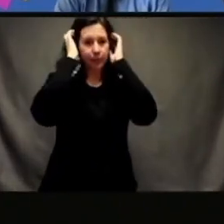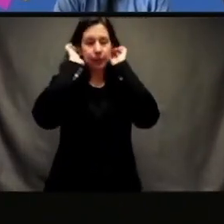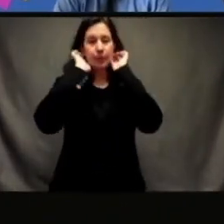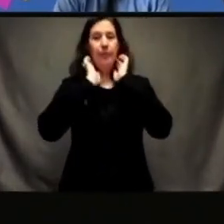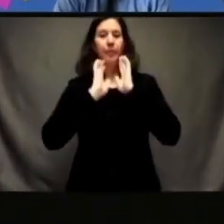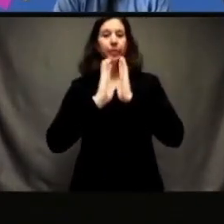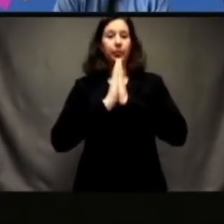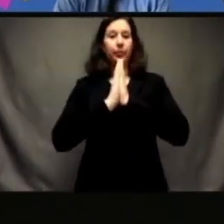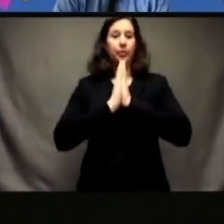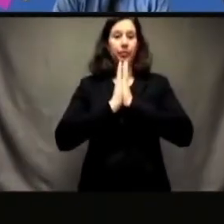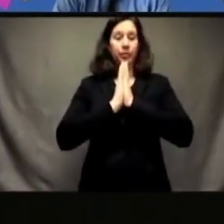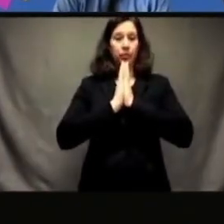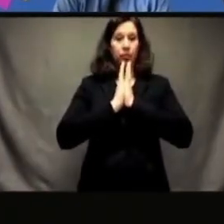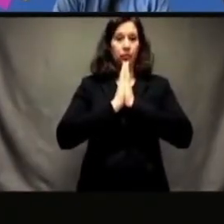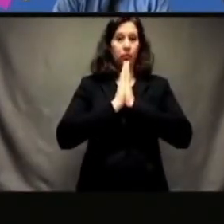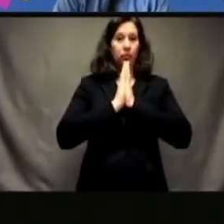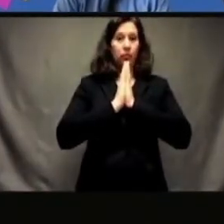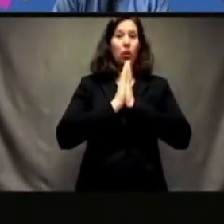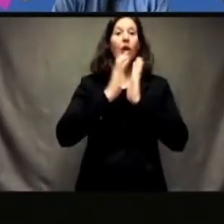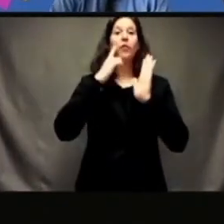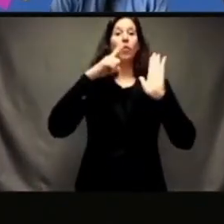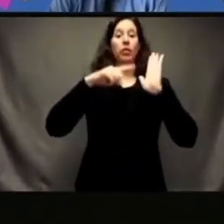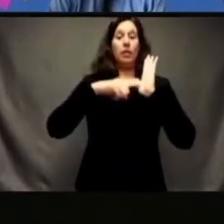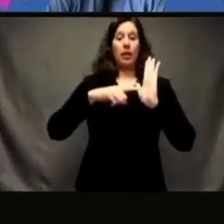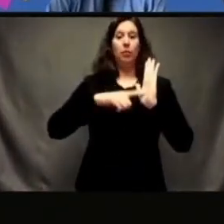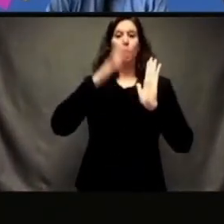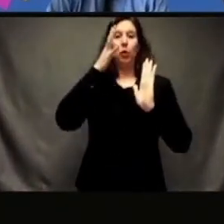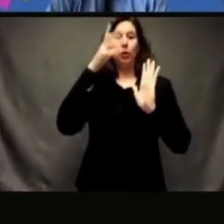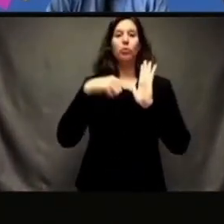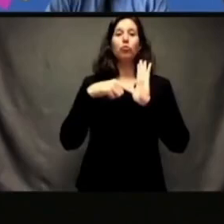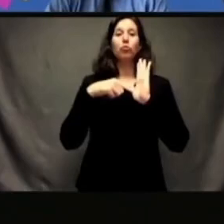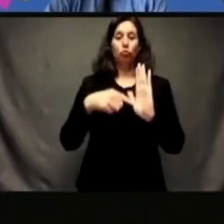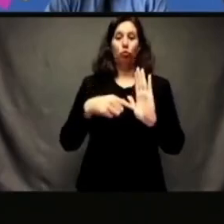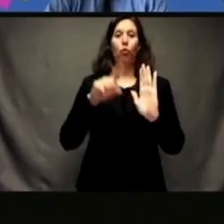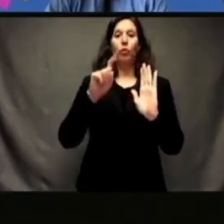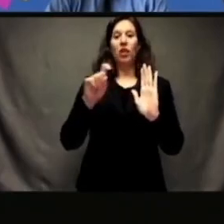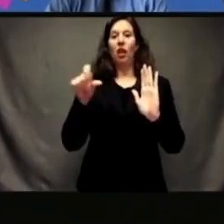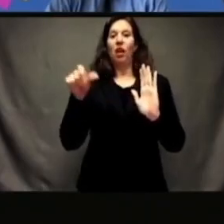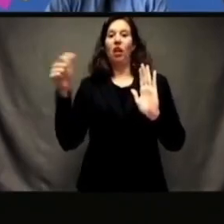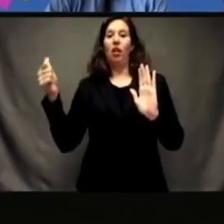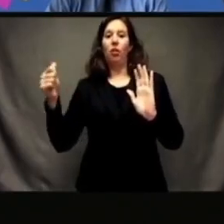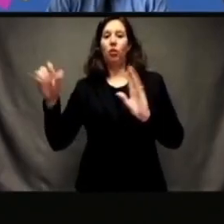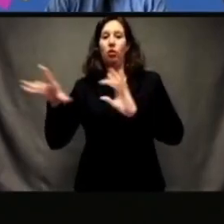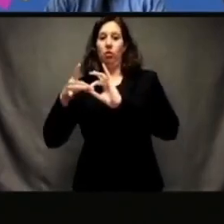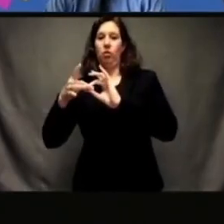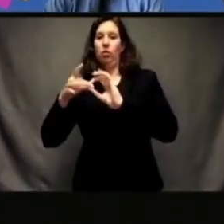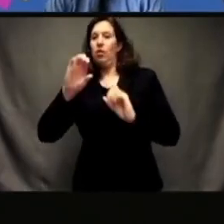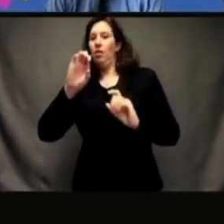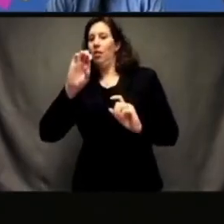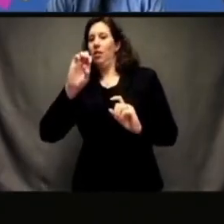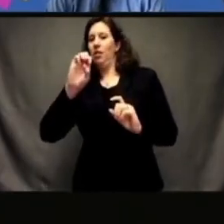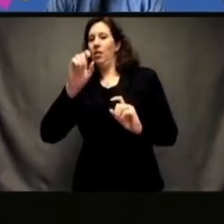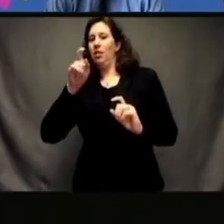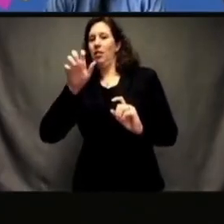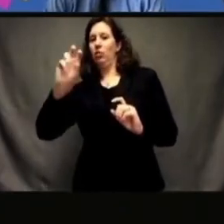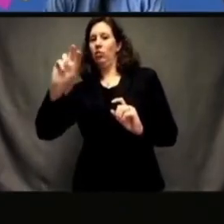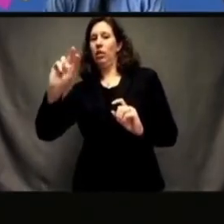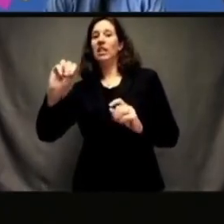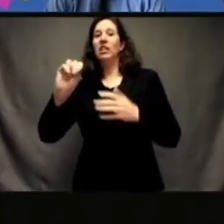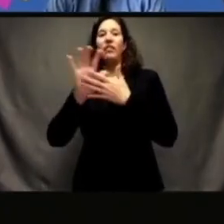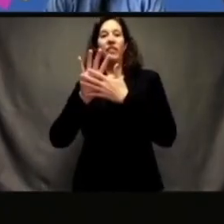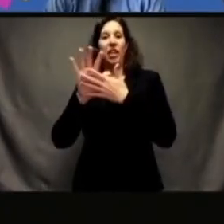For the example that we're going to show now, we will need another extension that is video sensing,